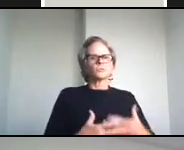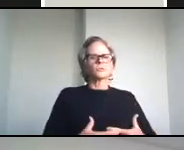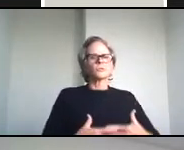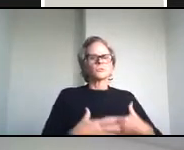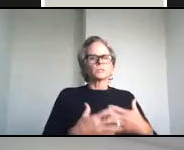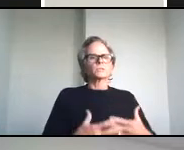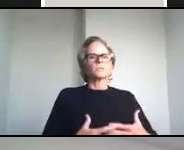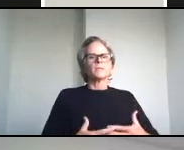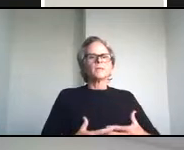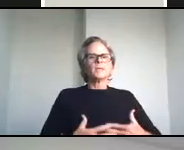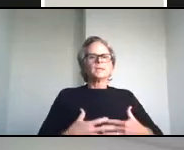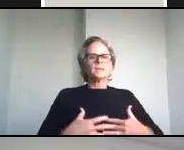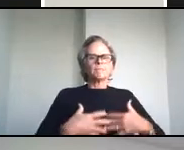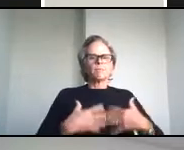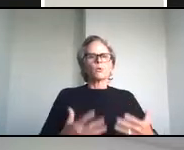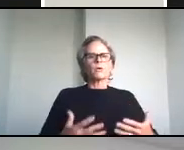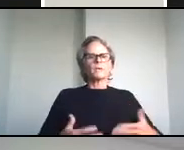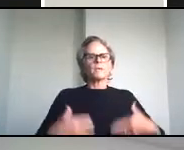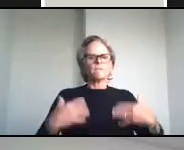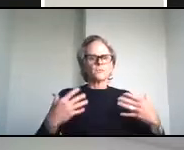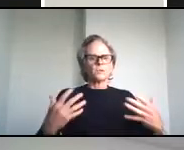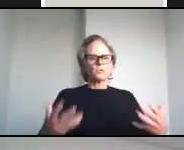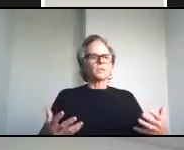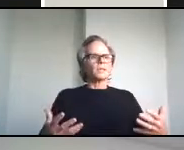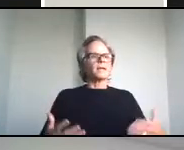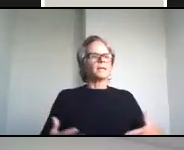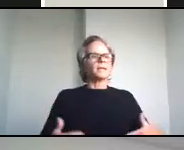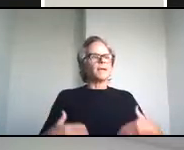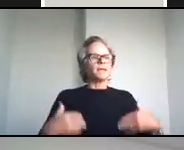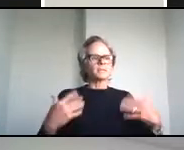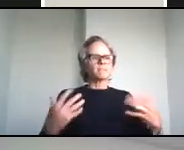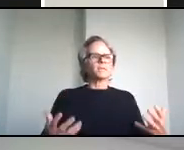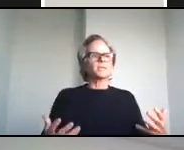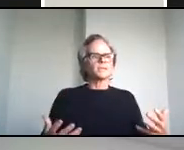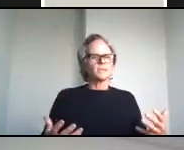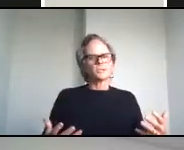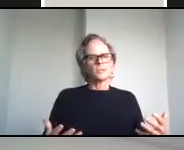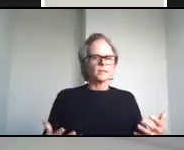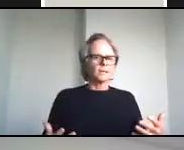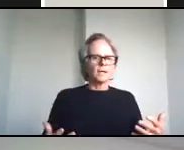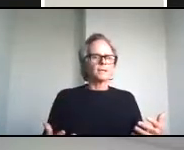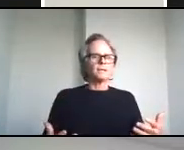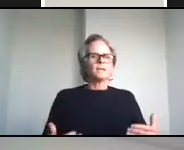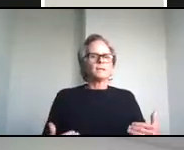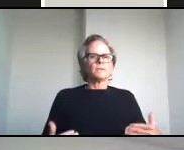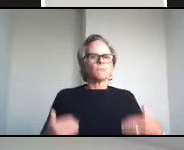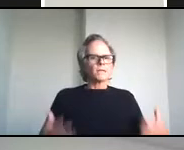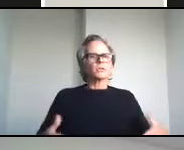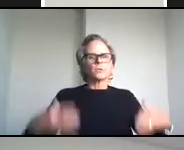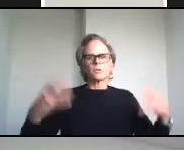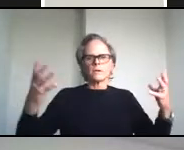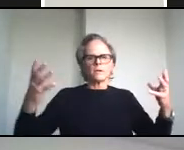rational structural system employed for use in lighting and expressing essentially, again,